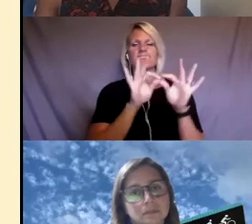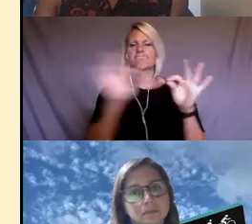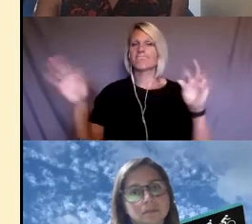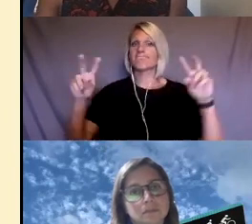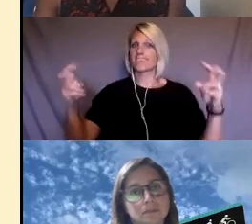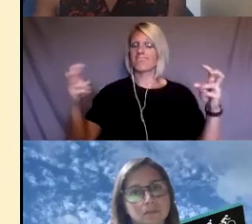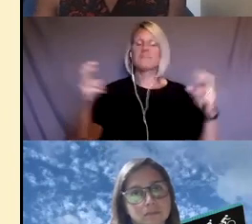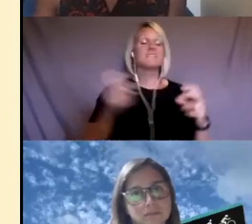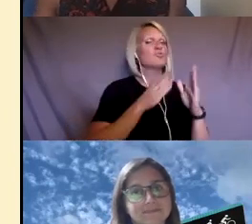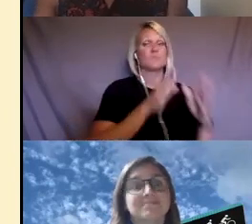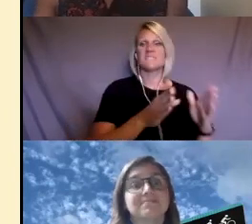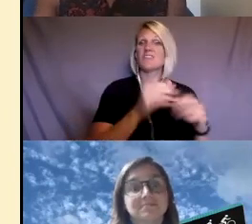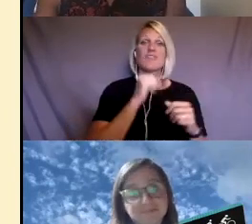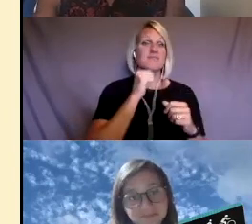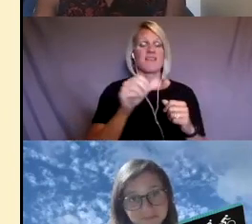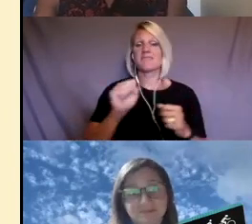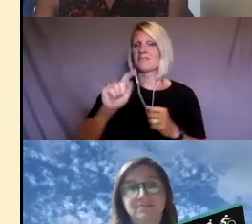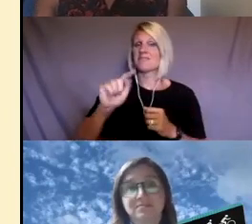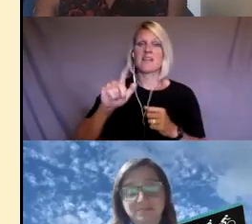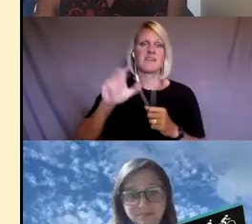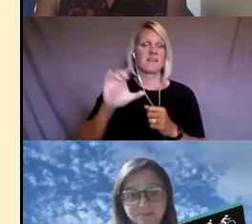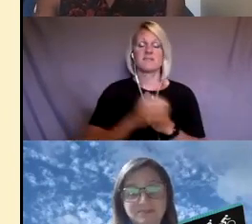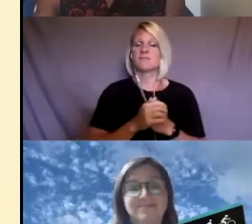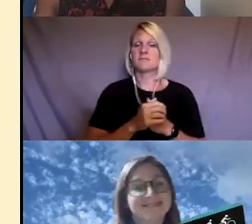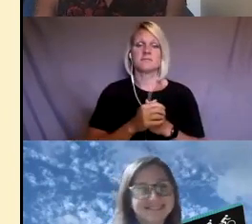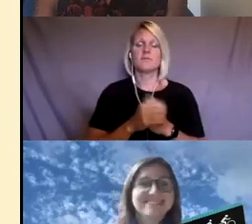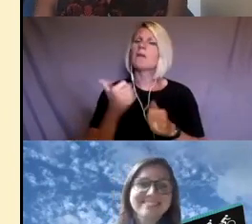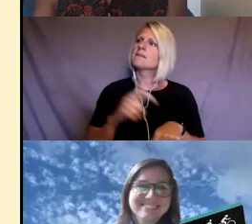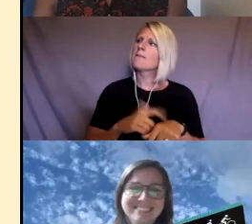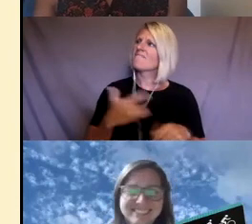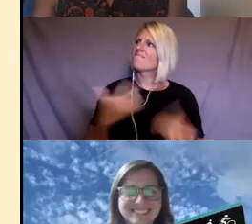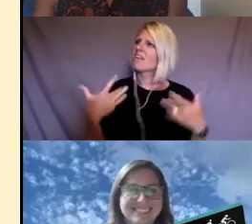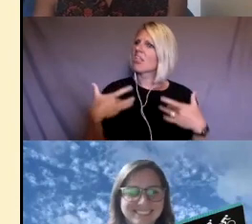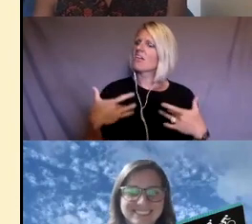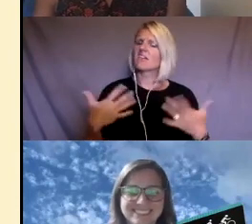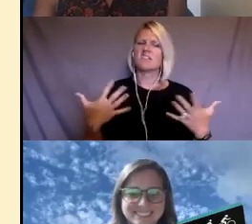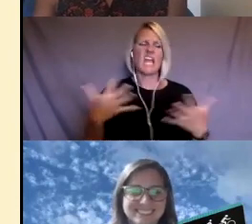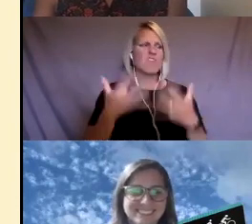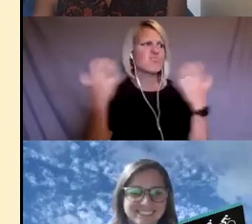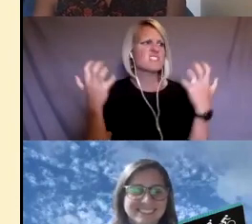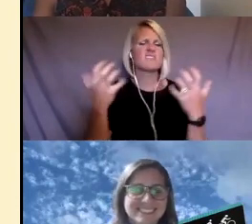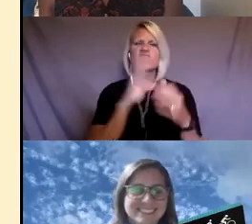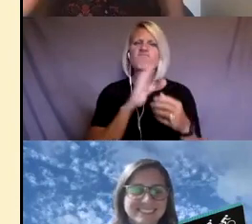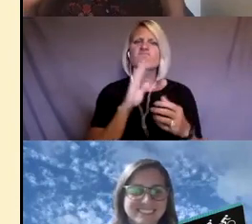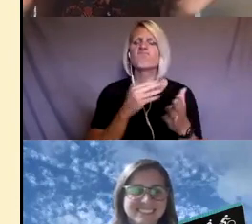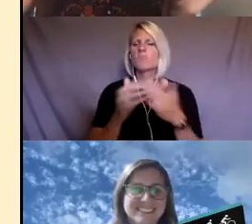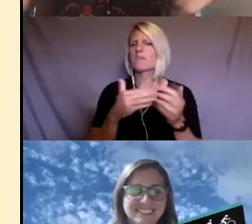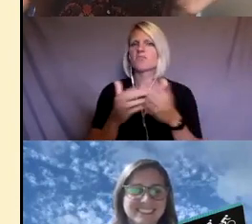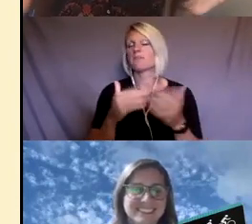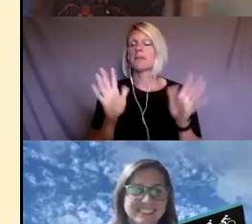not static. So anytime I feel despair or just angry, frustrated, whatever it may be, I'm just